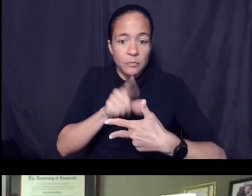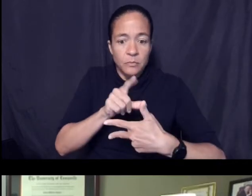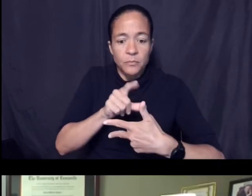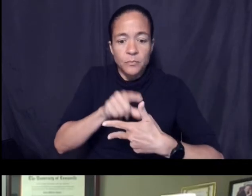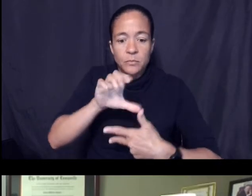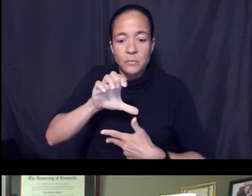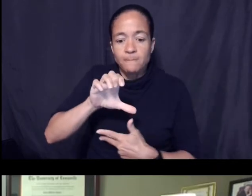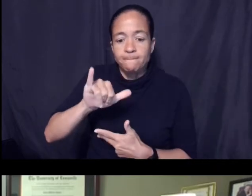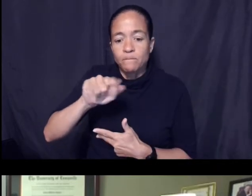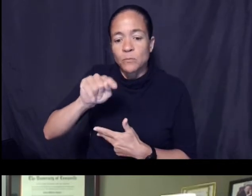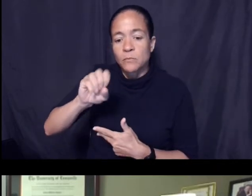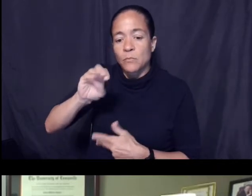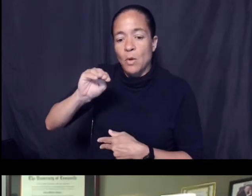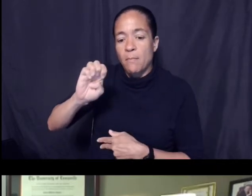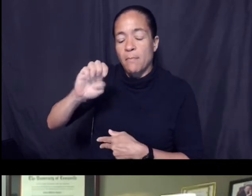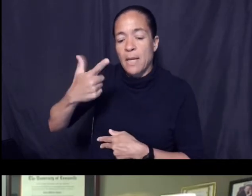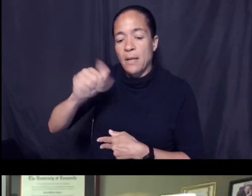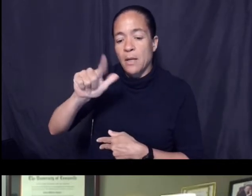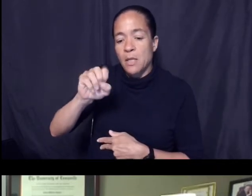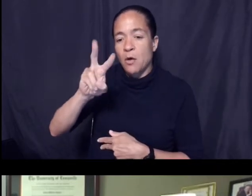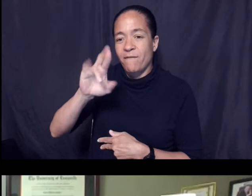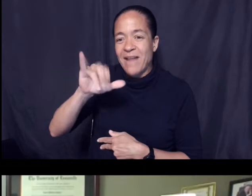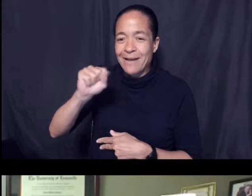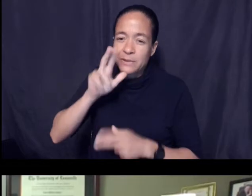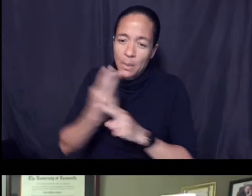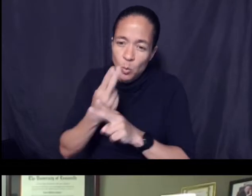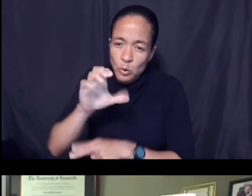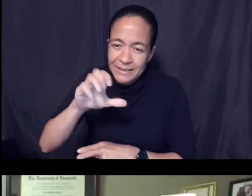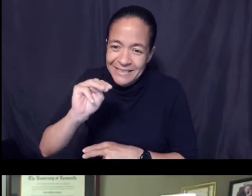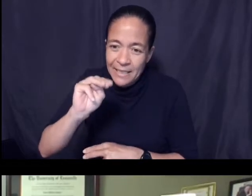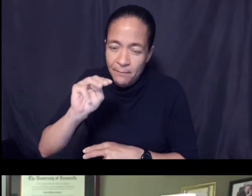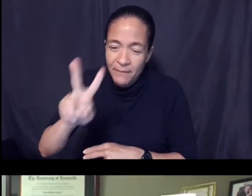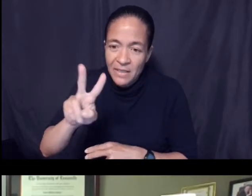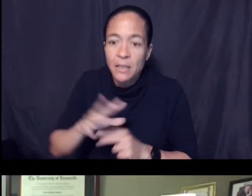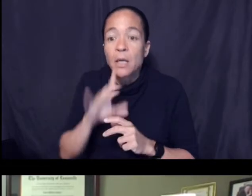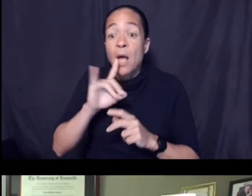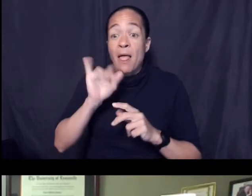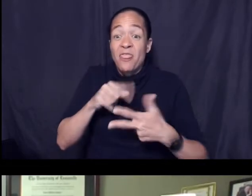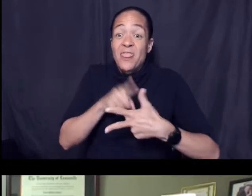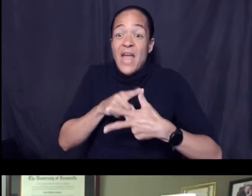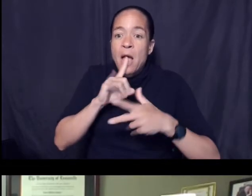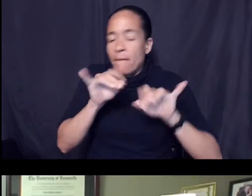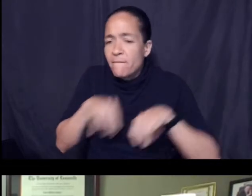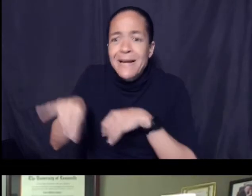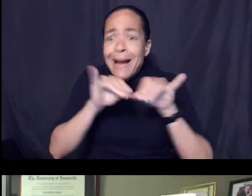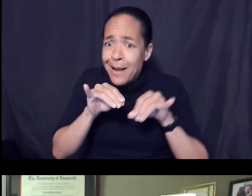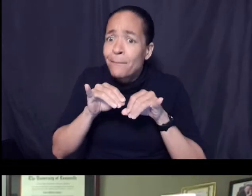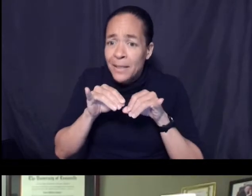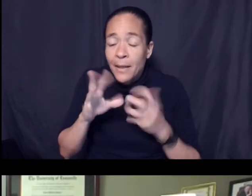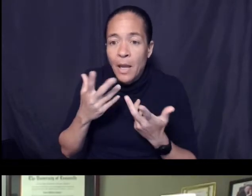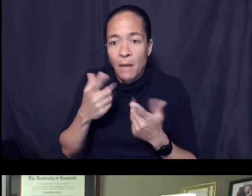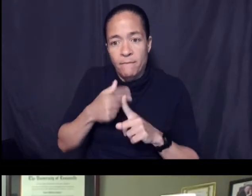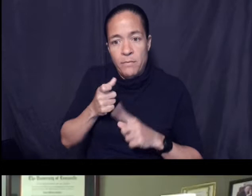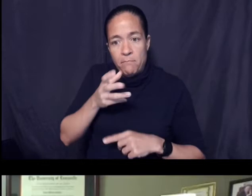Cytomegalovirus, or from here on out I may continue to say CMV, is common. It's thought to be the most common virus transmitted from a